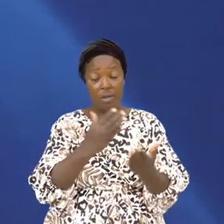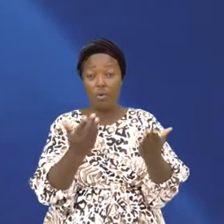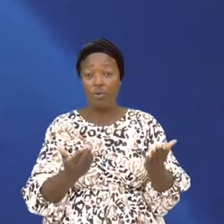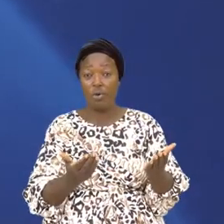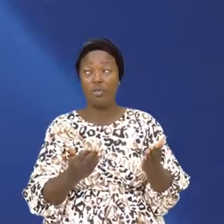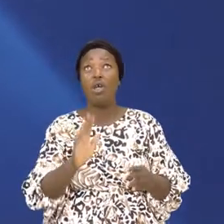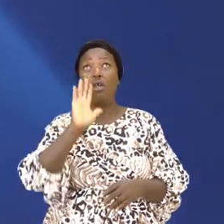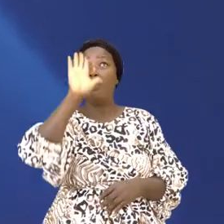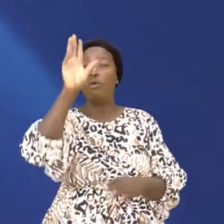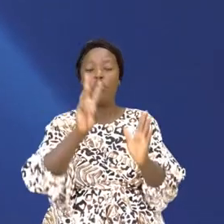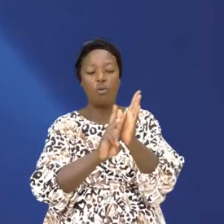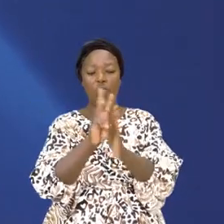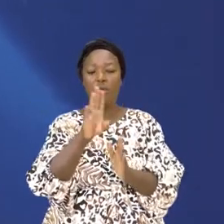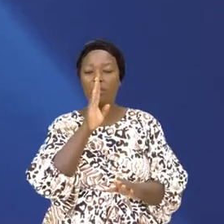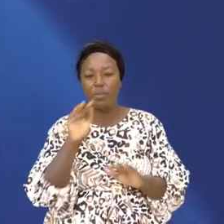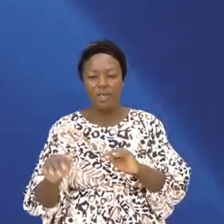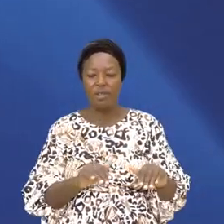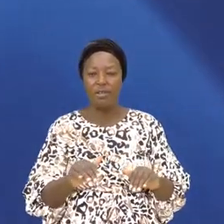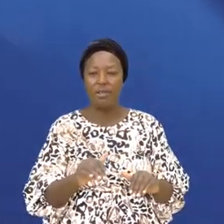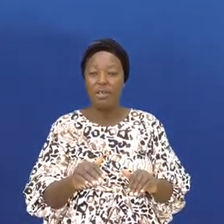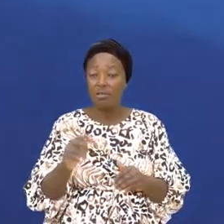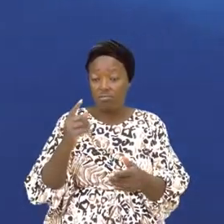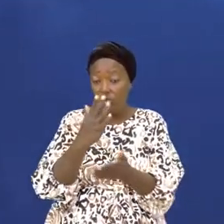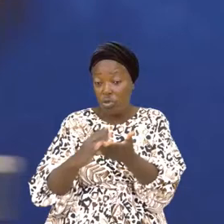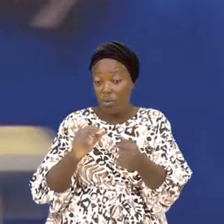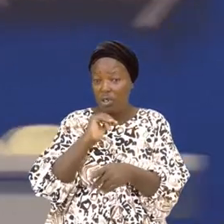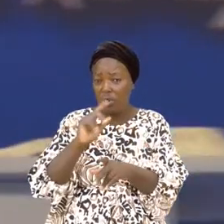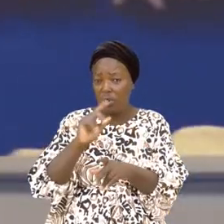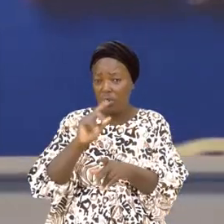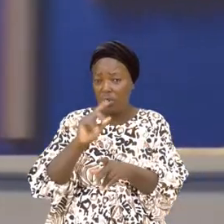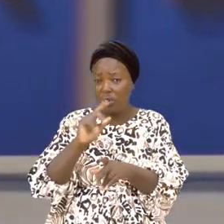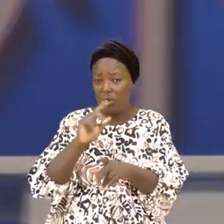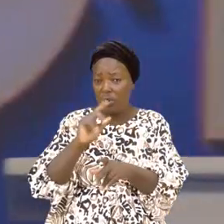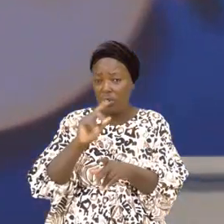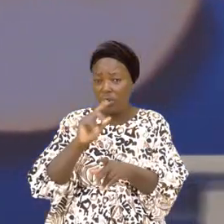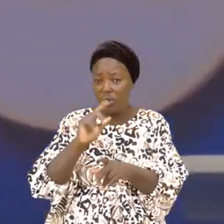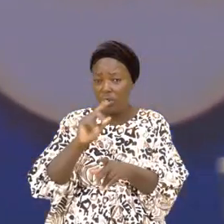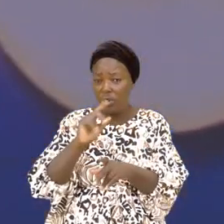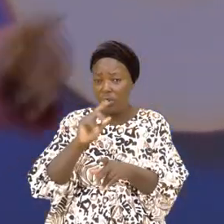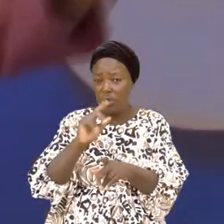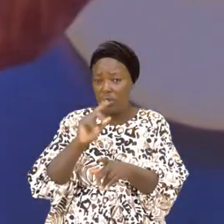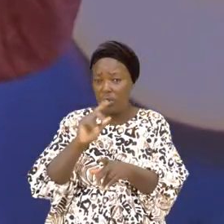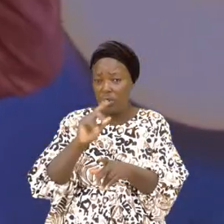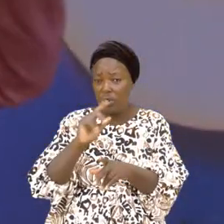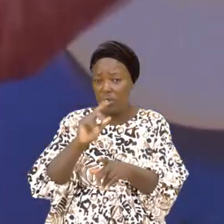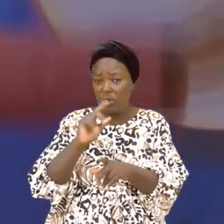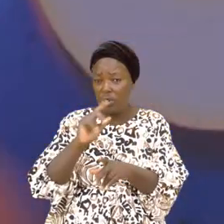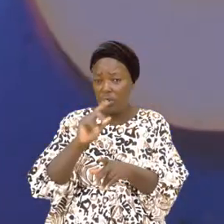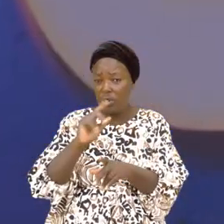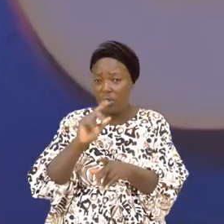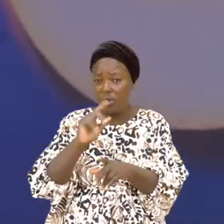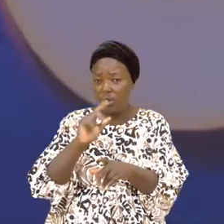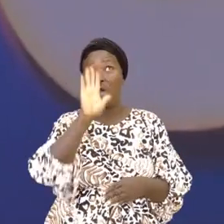thy will be done. Somebody is going to discuss a matter with me. All I want,